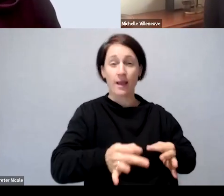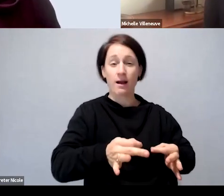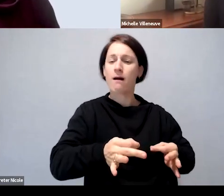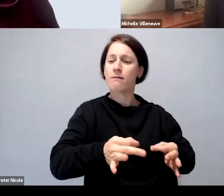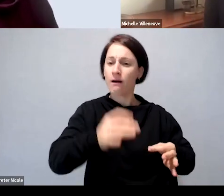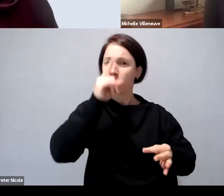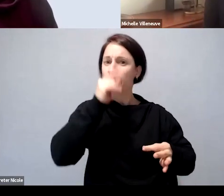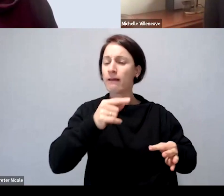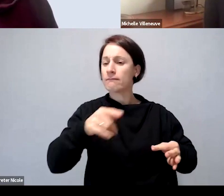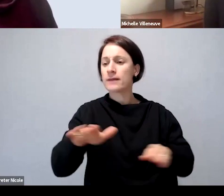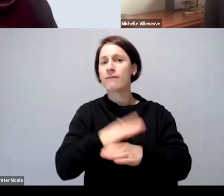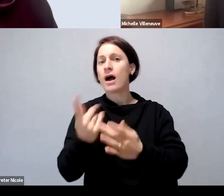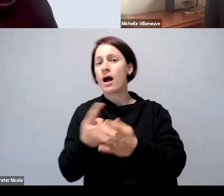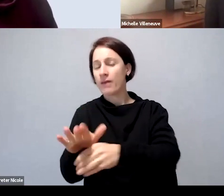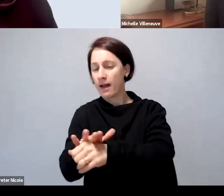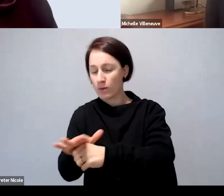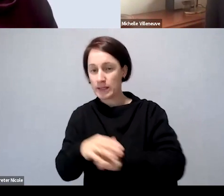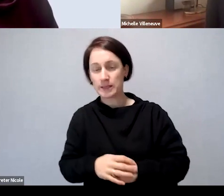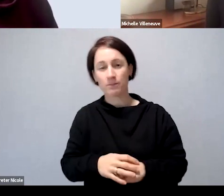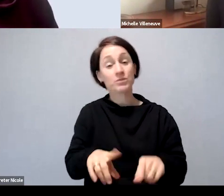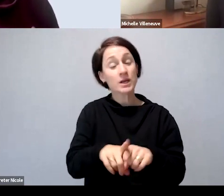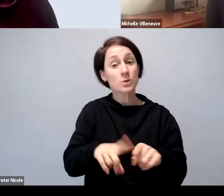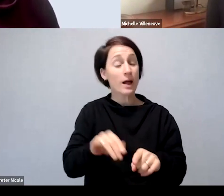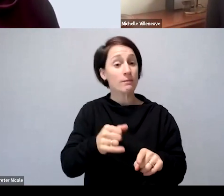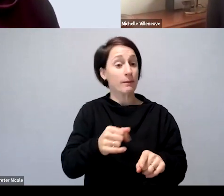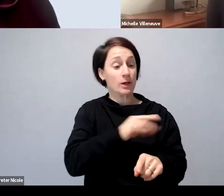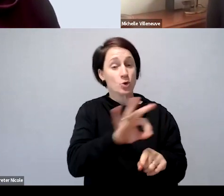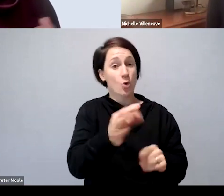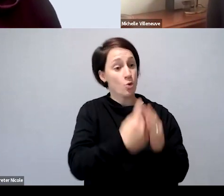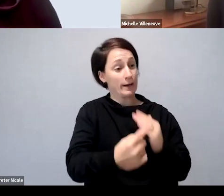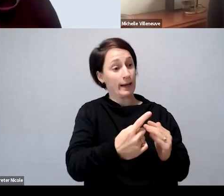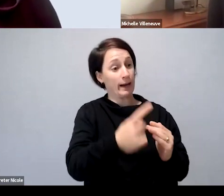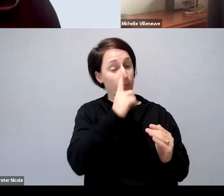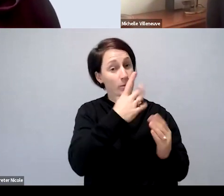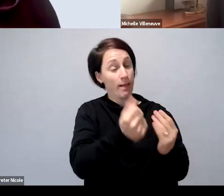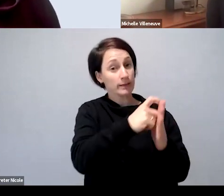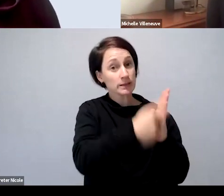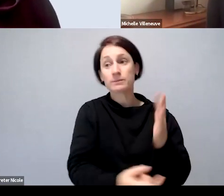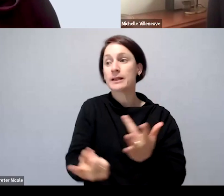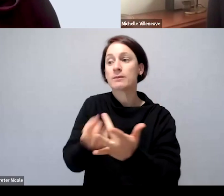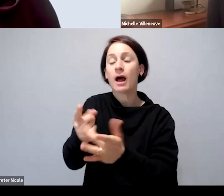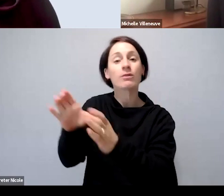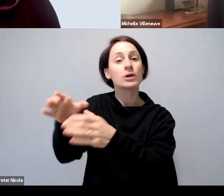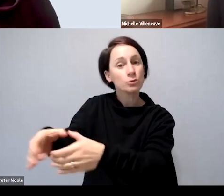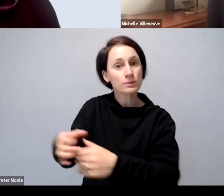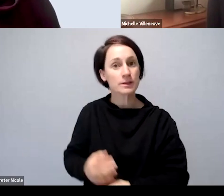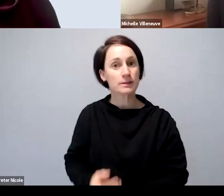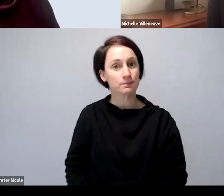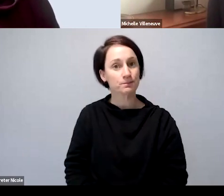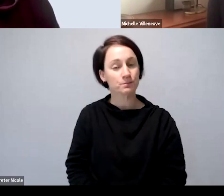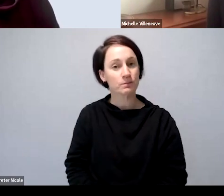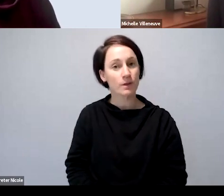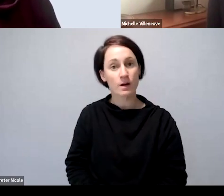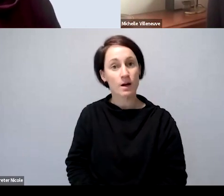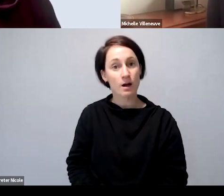thoughts of that? And can it be expanded to other groups that might have difficulty being